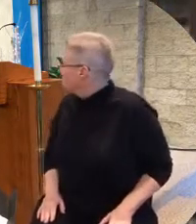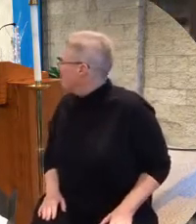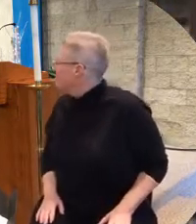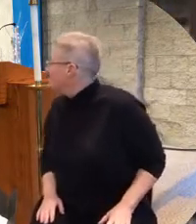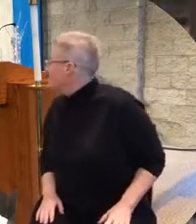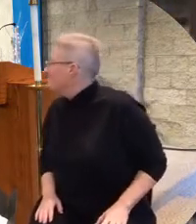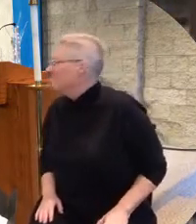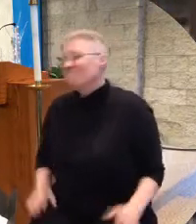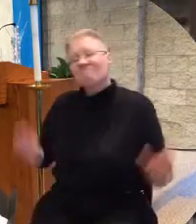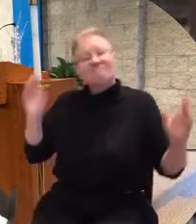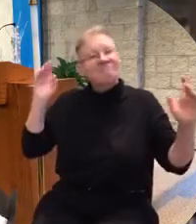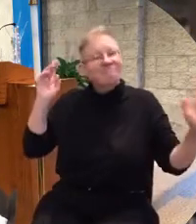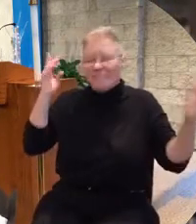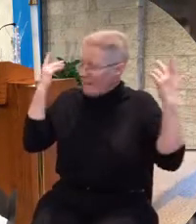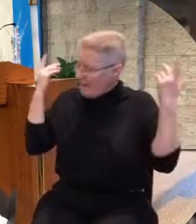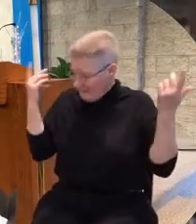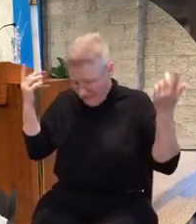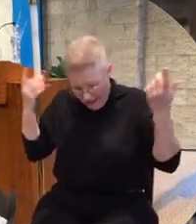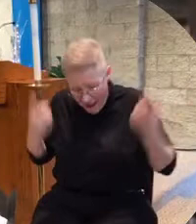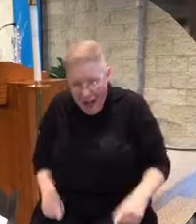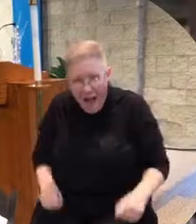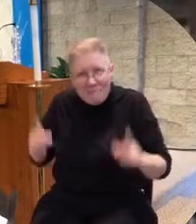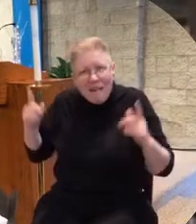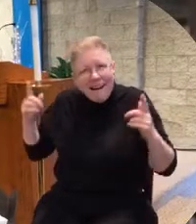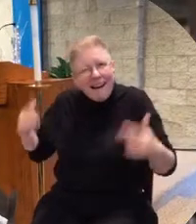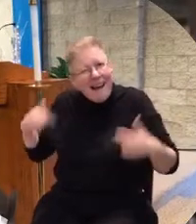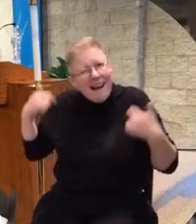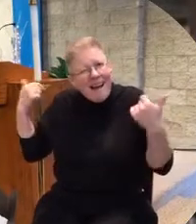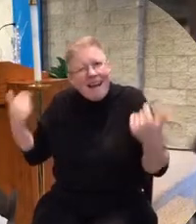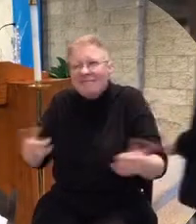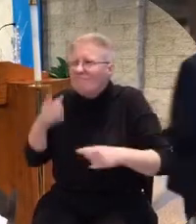Have you ever lost your way?